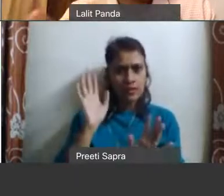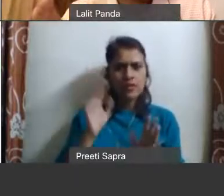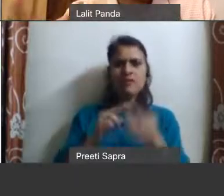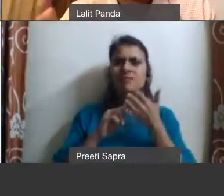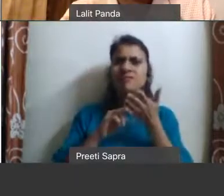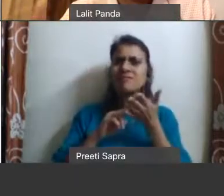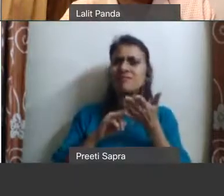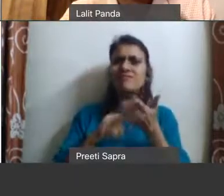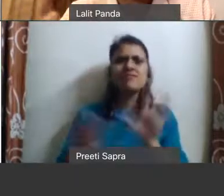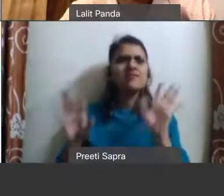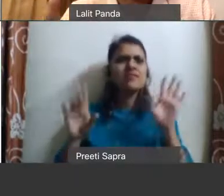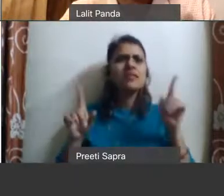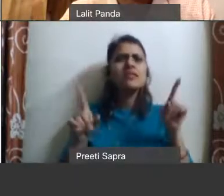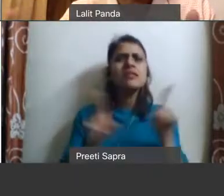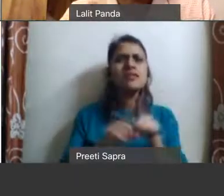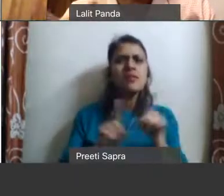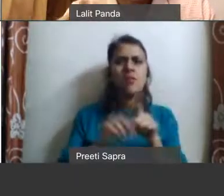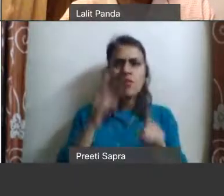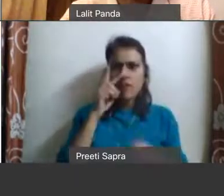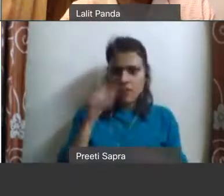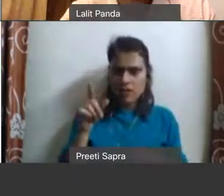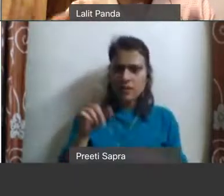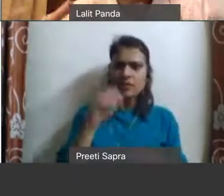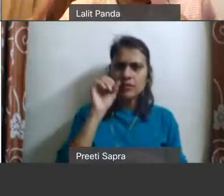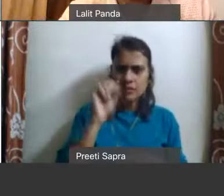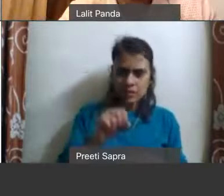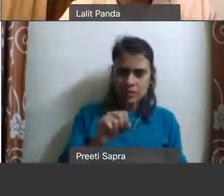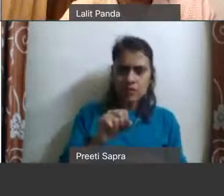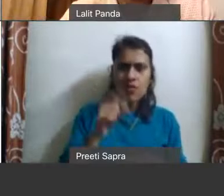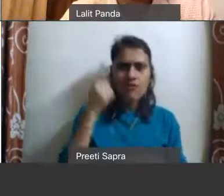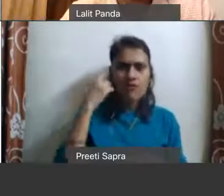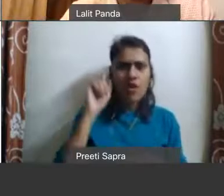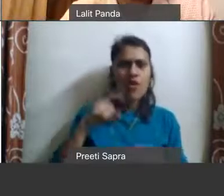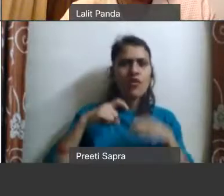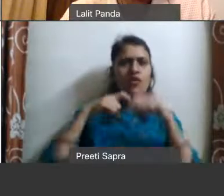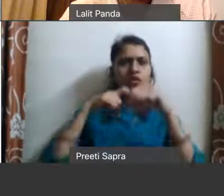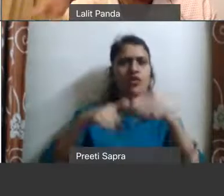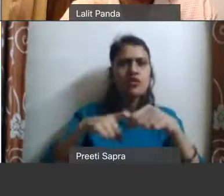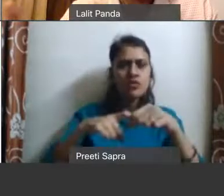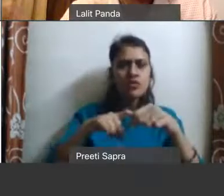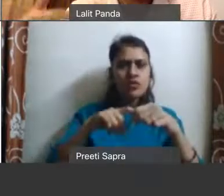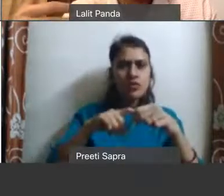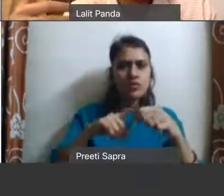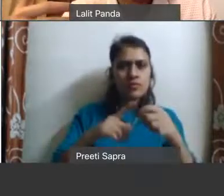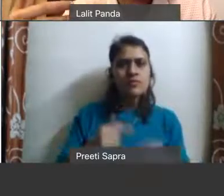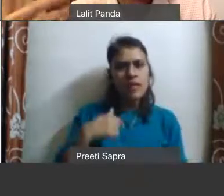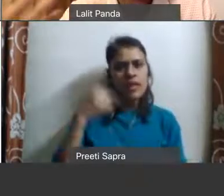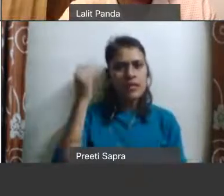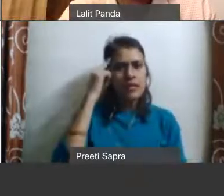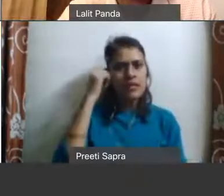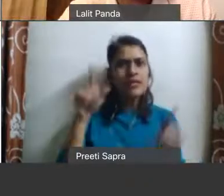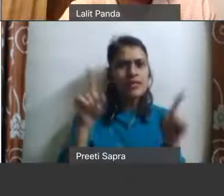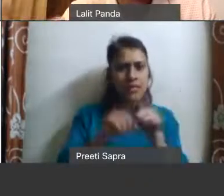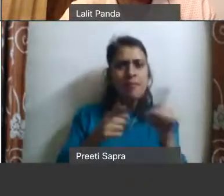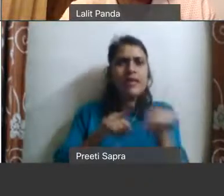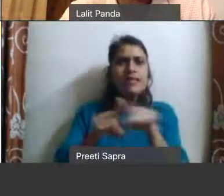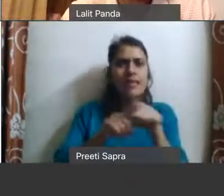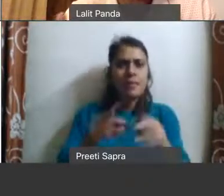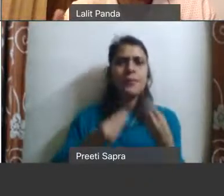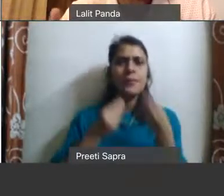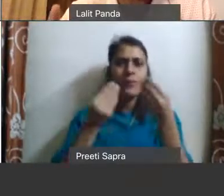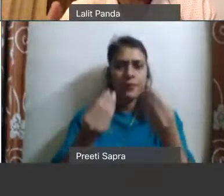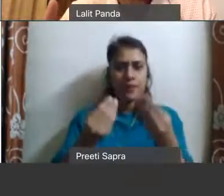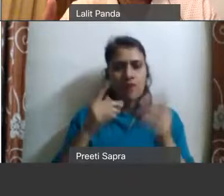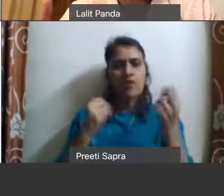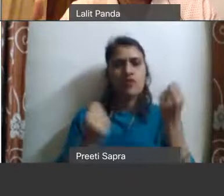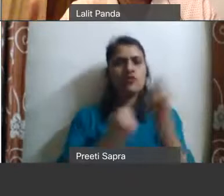general, this test was not really made for a question like discrimination? And I guess I can supply an example to help out